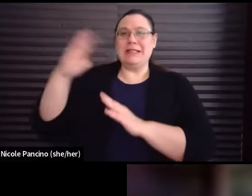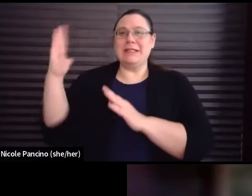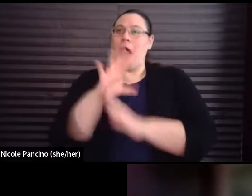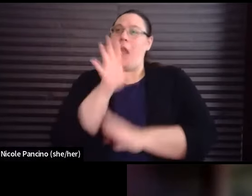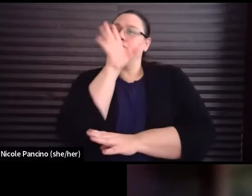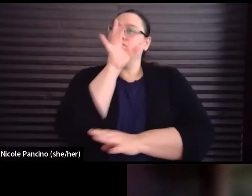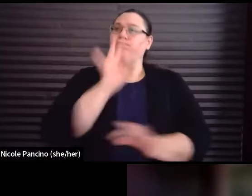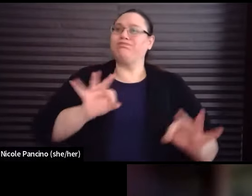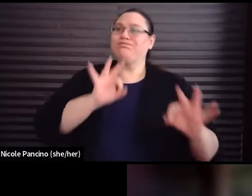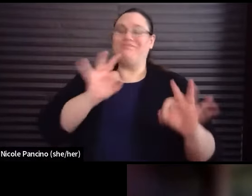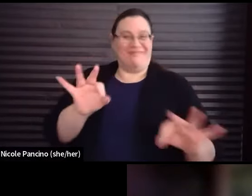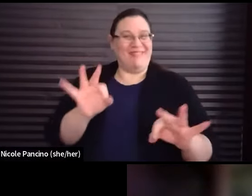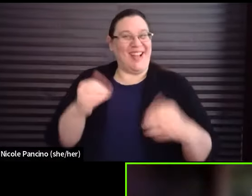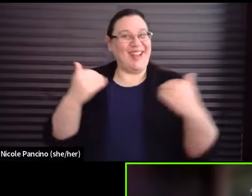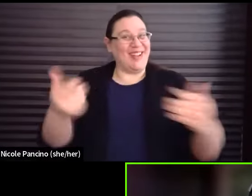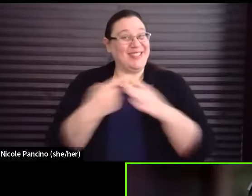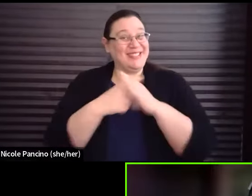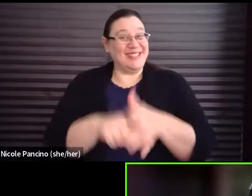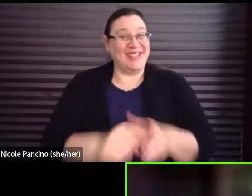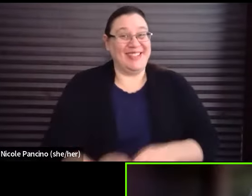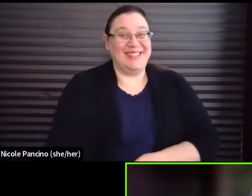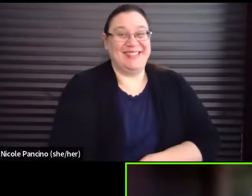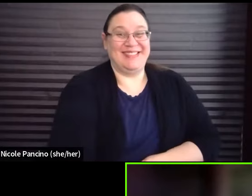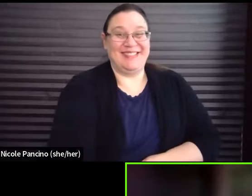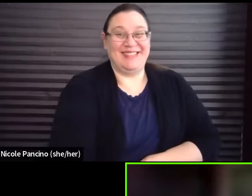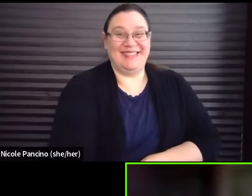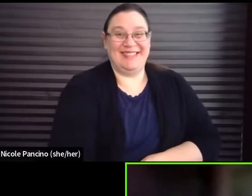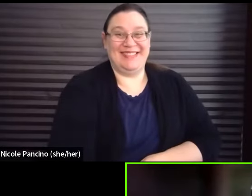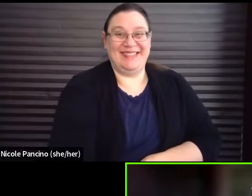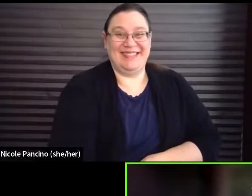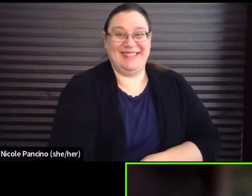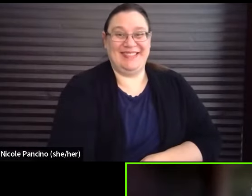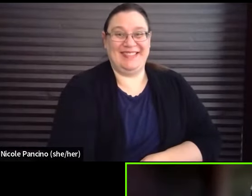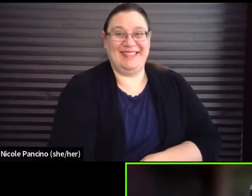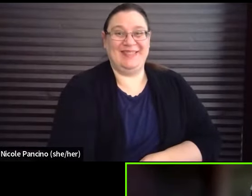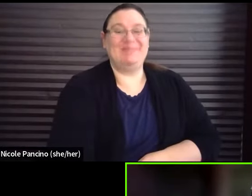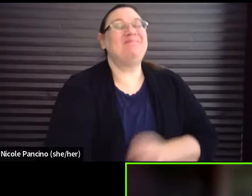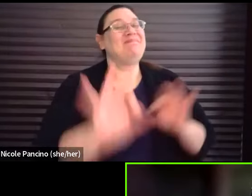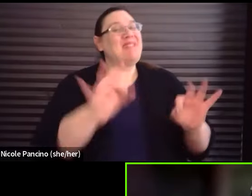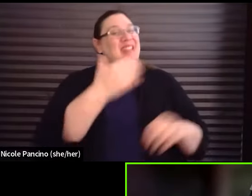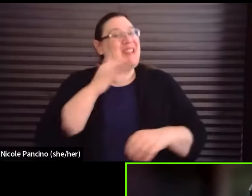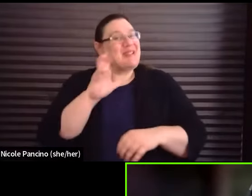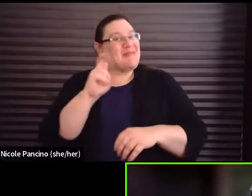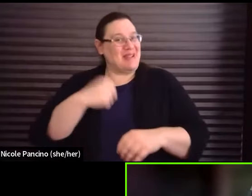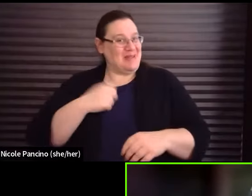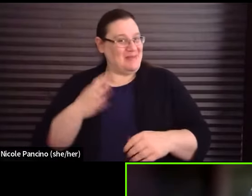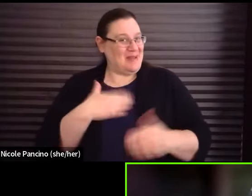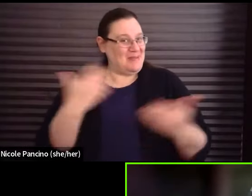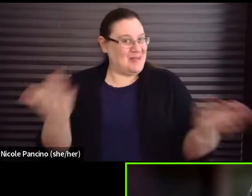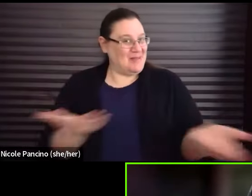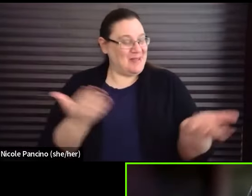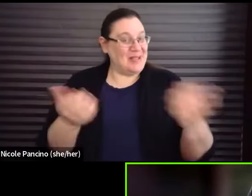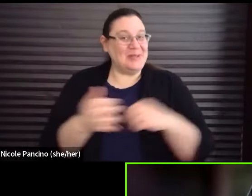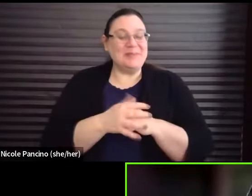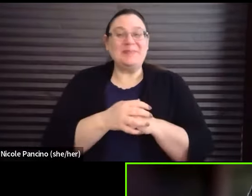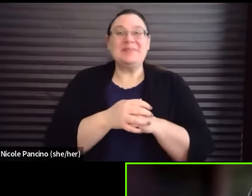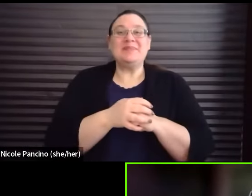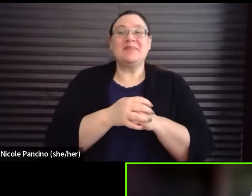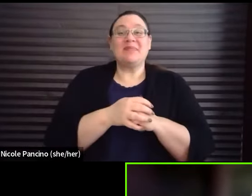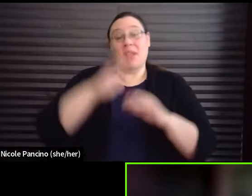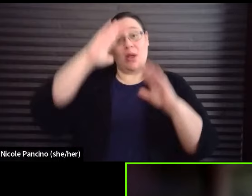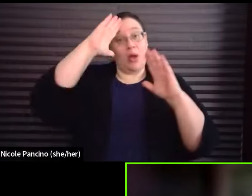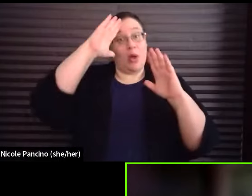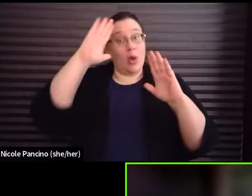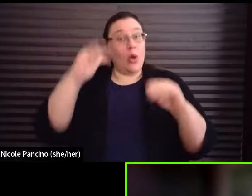show on the road. Thank you, Ben. I'm happy to be here, and I hope that I'm able to